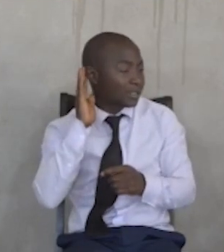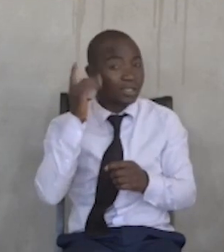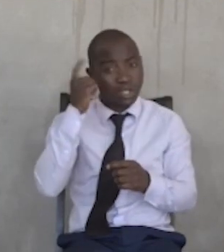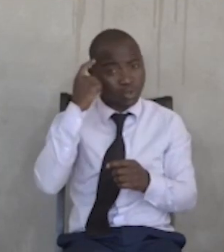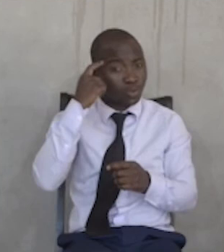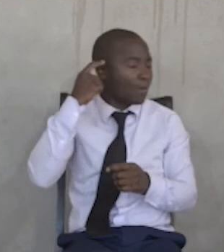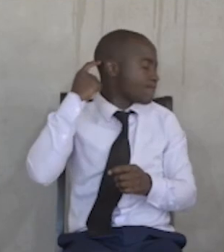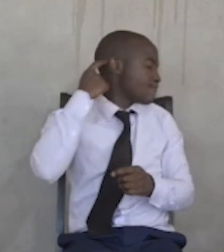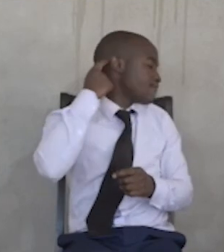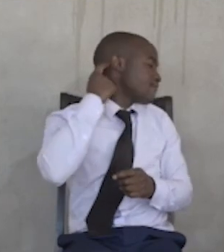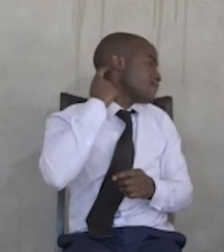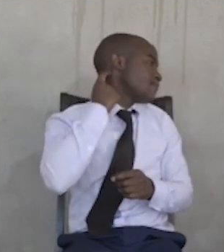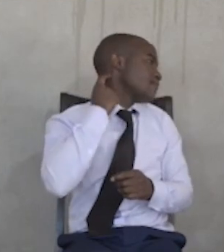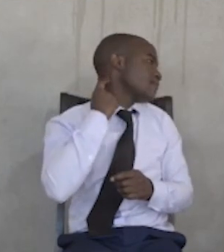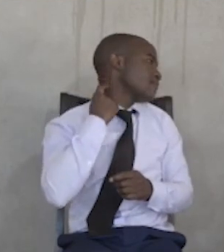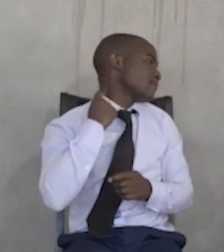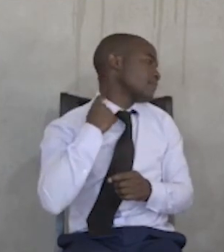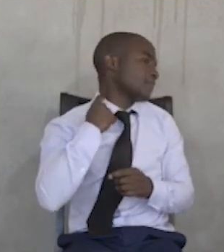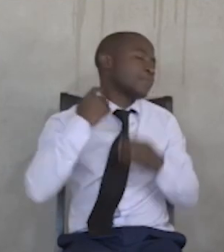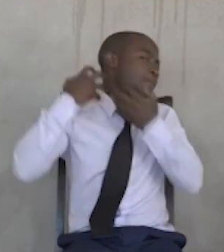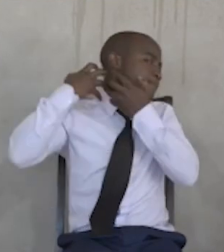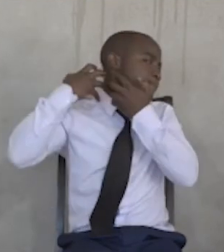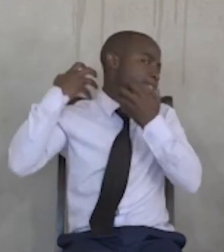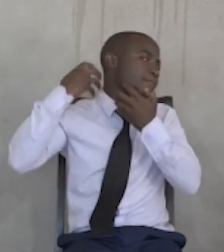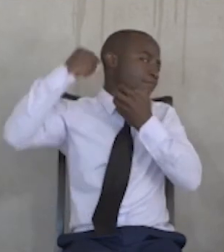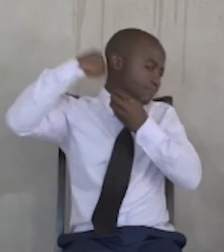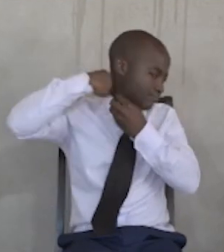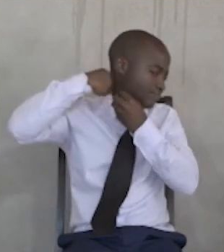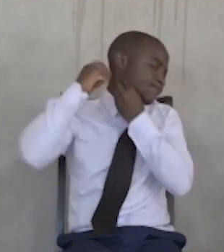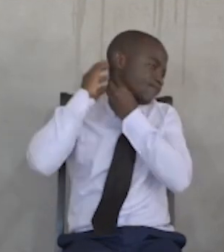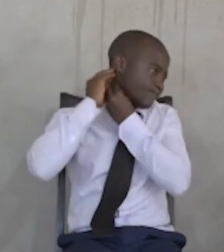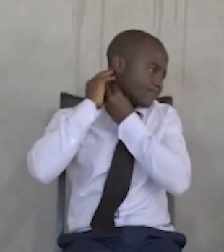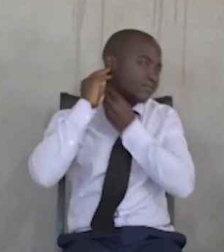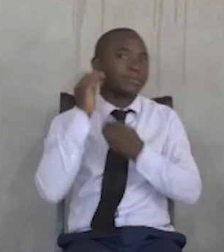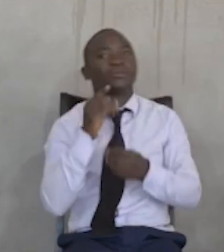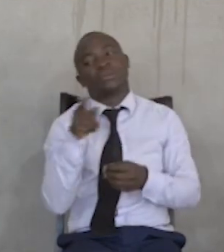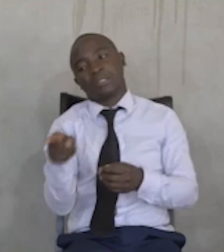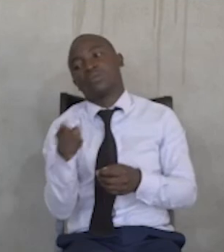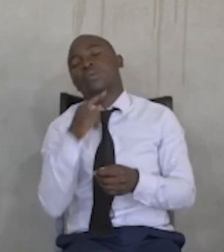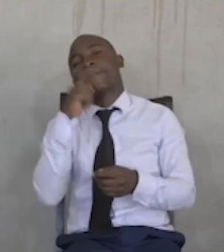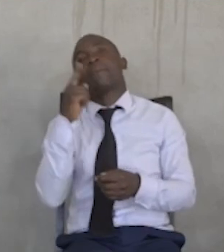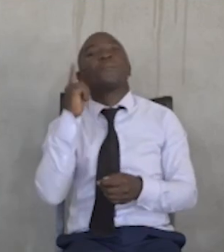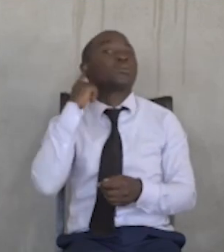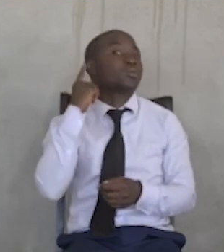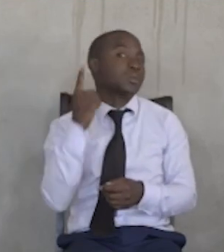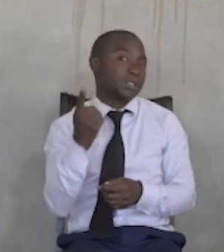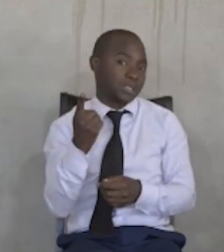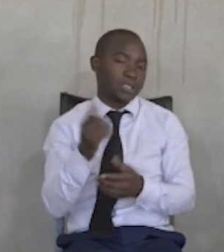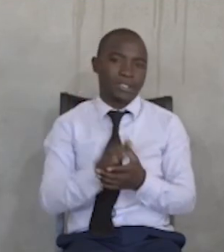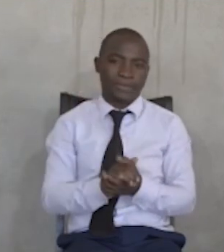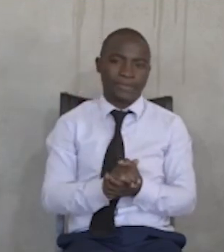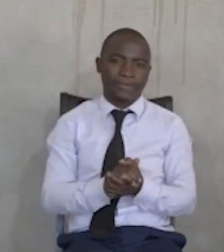surgery. So in a nutshell, this is all that I wanted to share with you